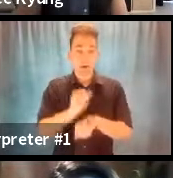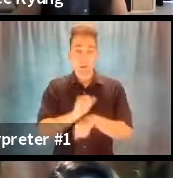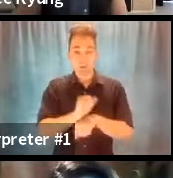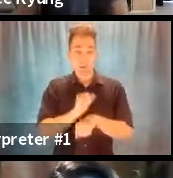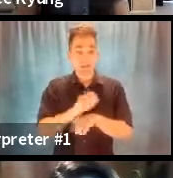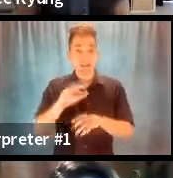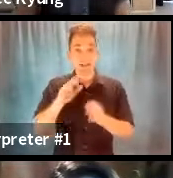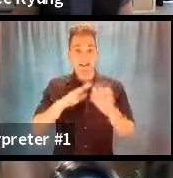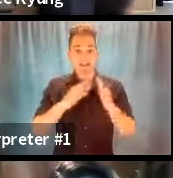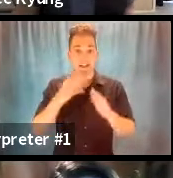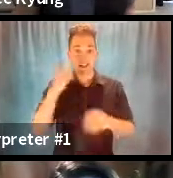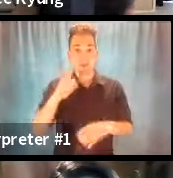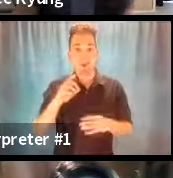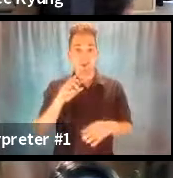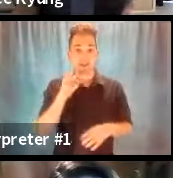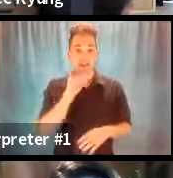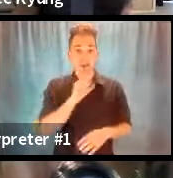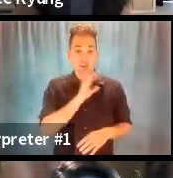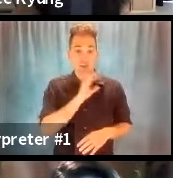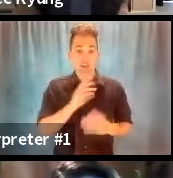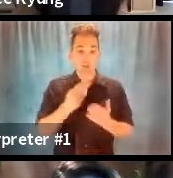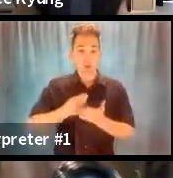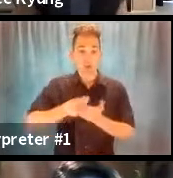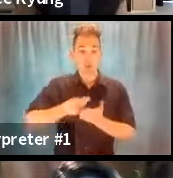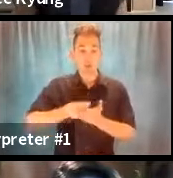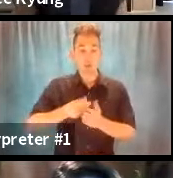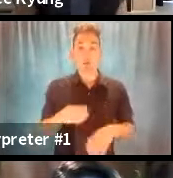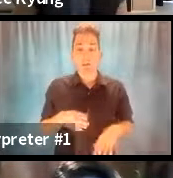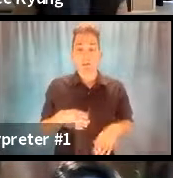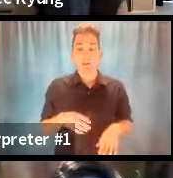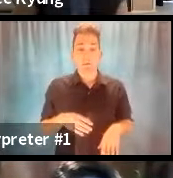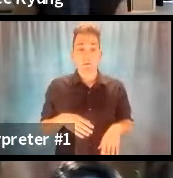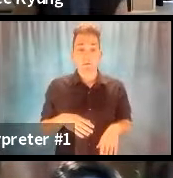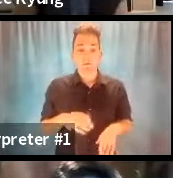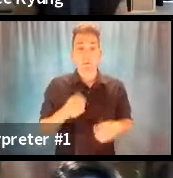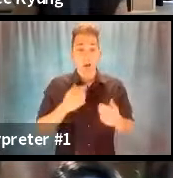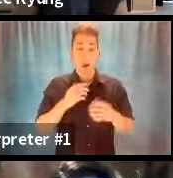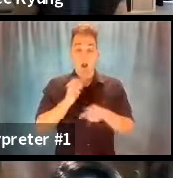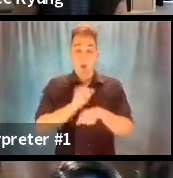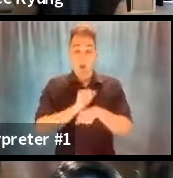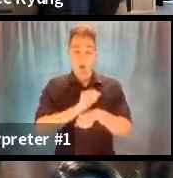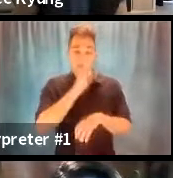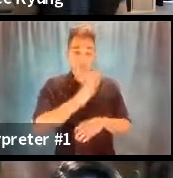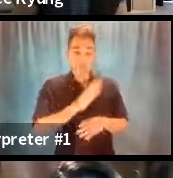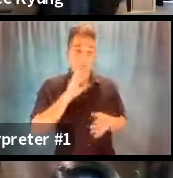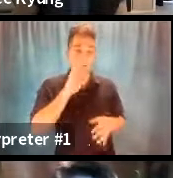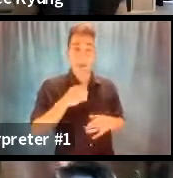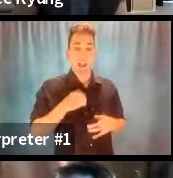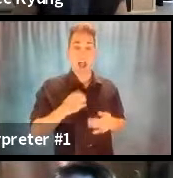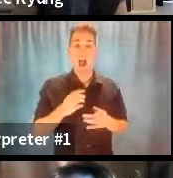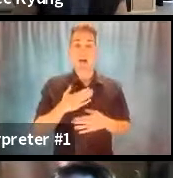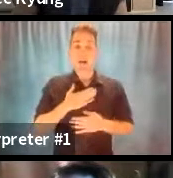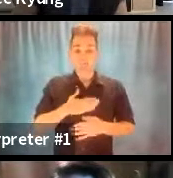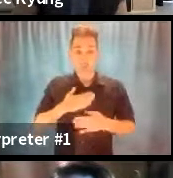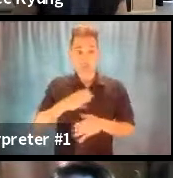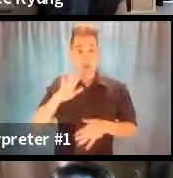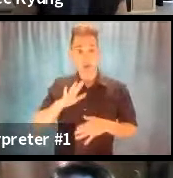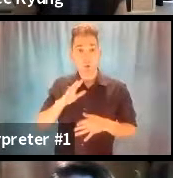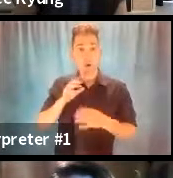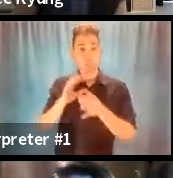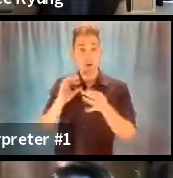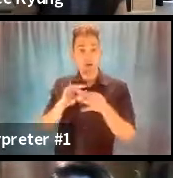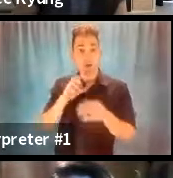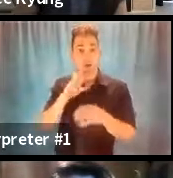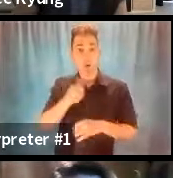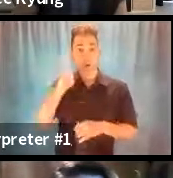Fund. Overall, I agree with the recommendations for direct relief assistance and appreciate the mention of older adults in your draft document and examples